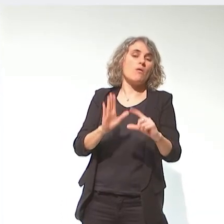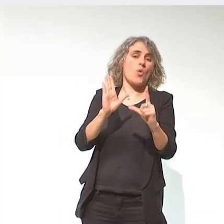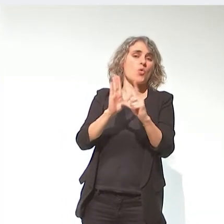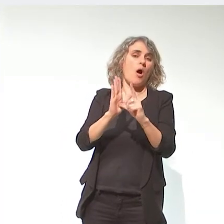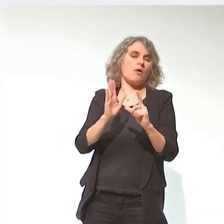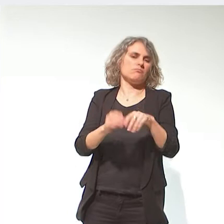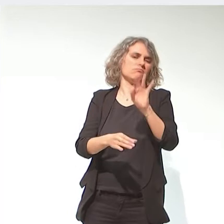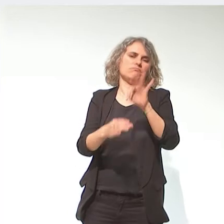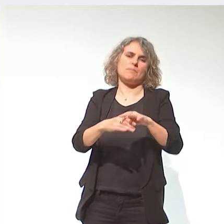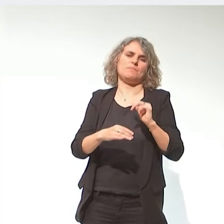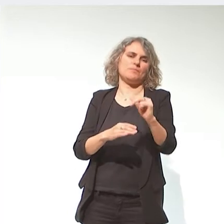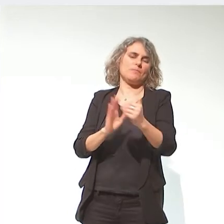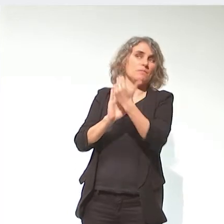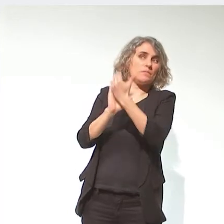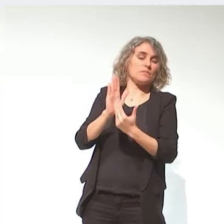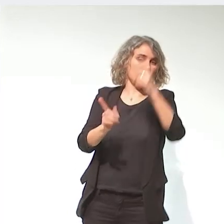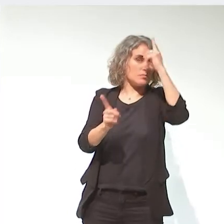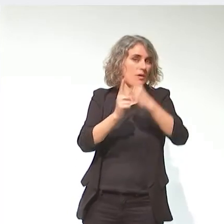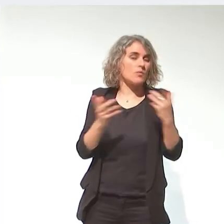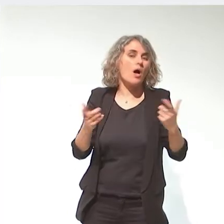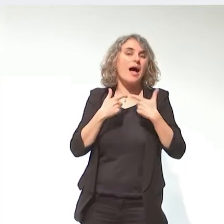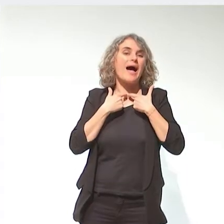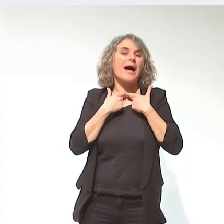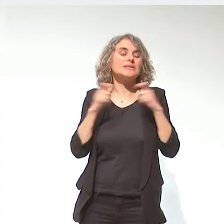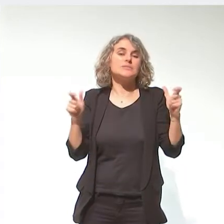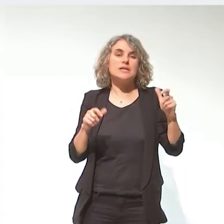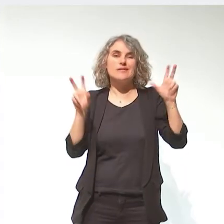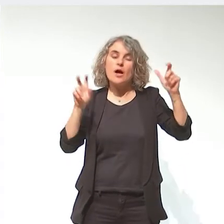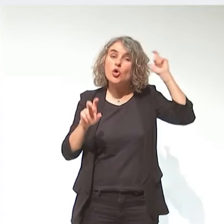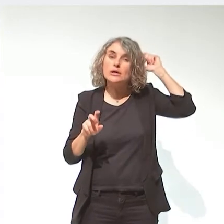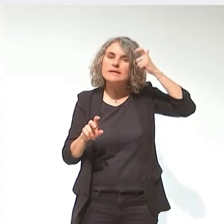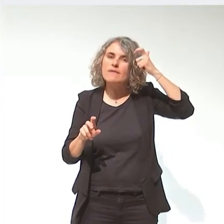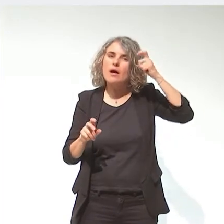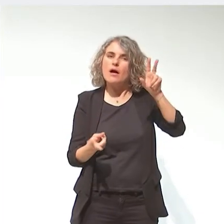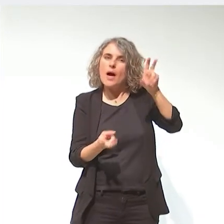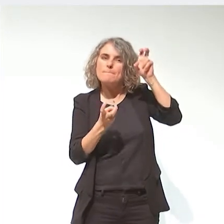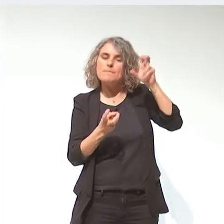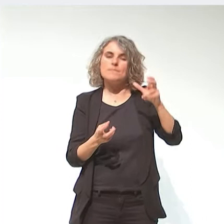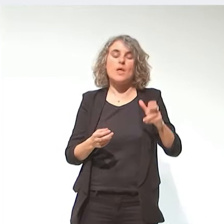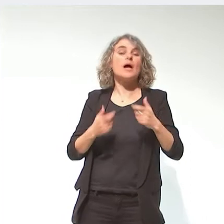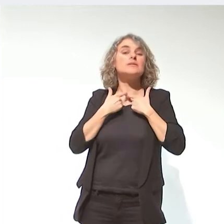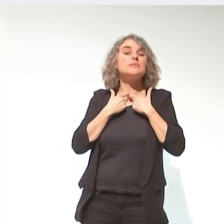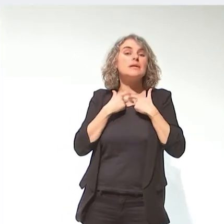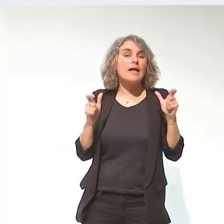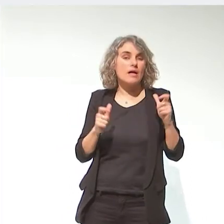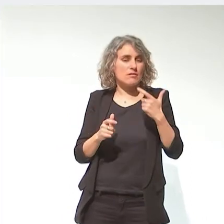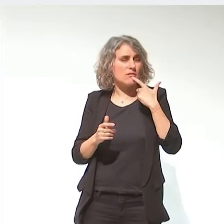passing a law rather that will be recognizing and regulate cognitive accessibility.